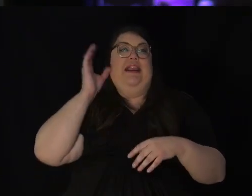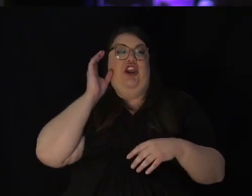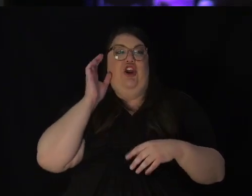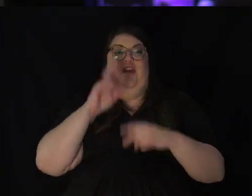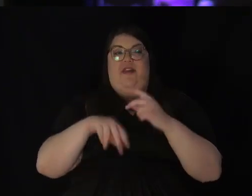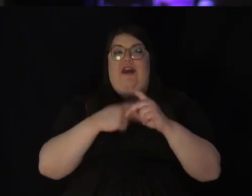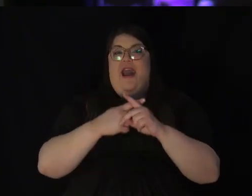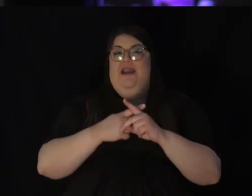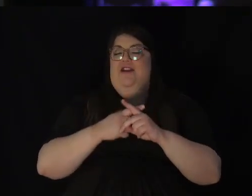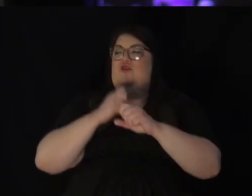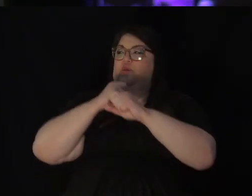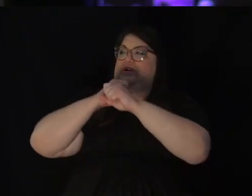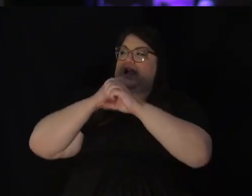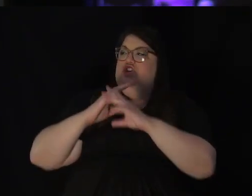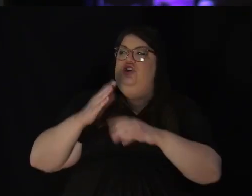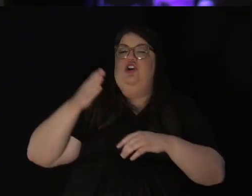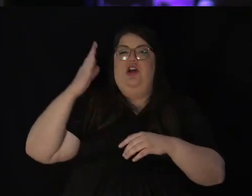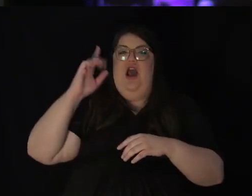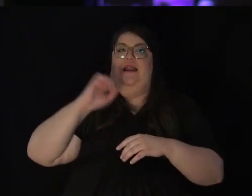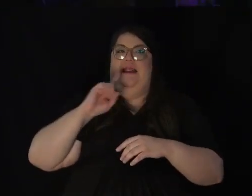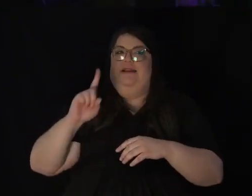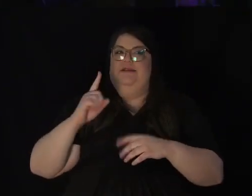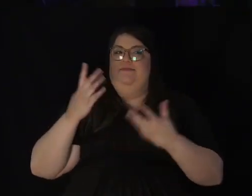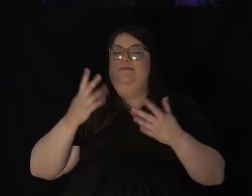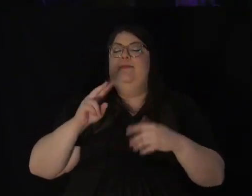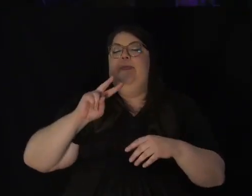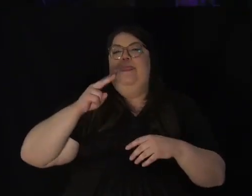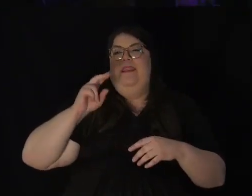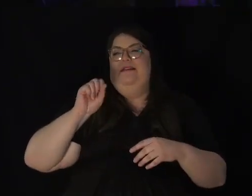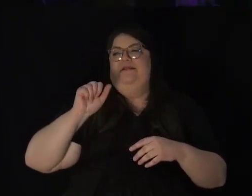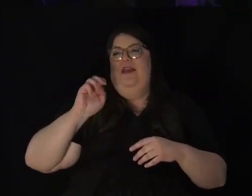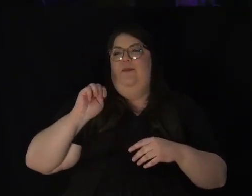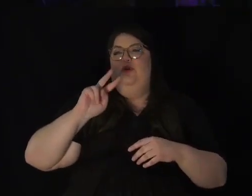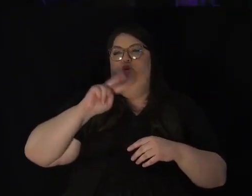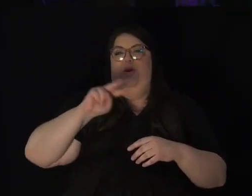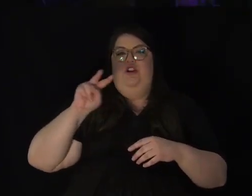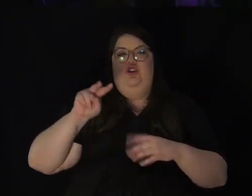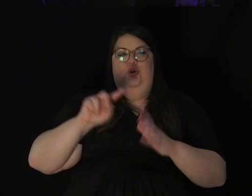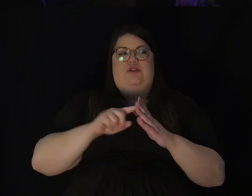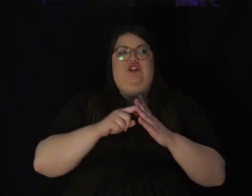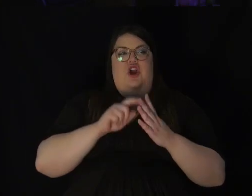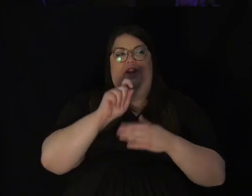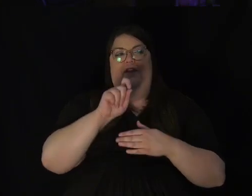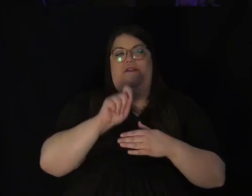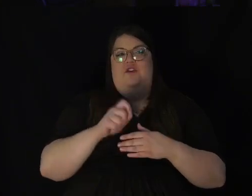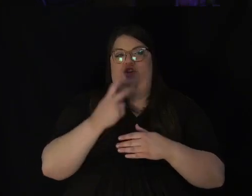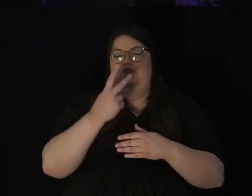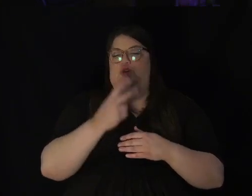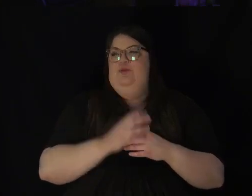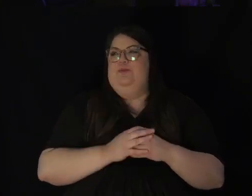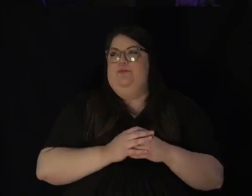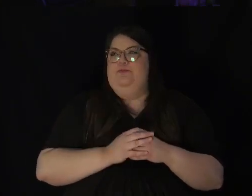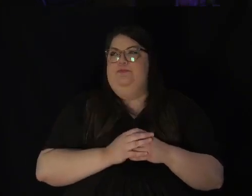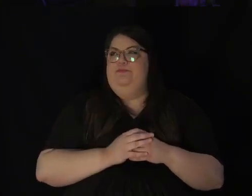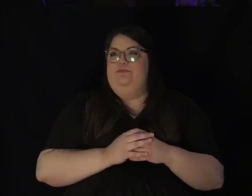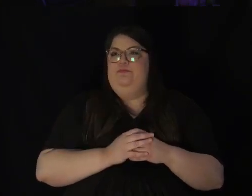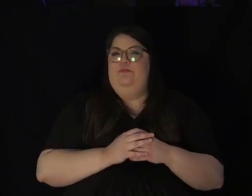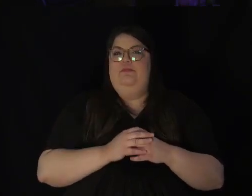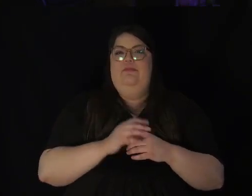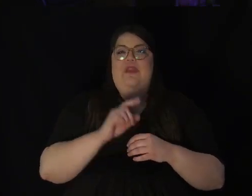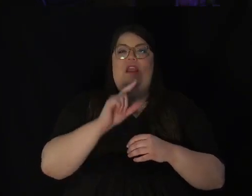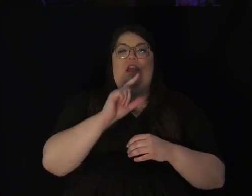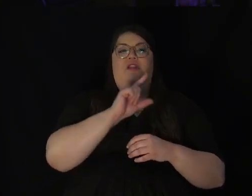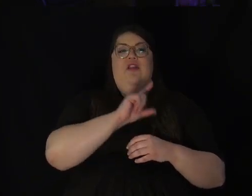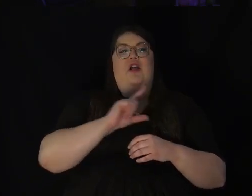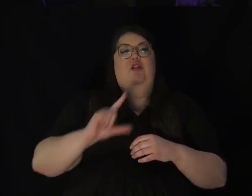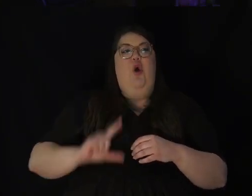kind of protector God is. 2 Samuel 22, starting in verse 2. The Lord is